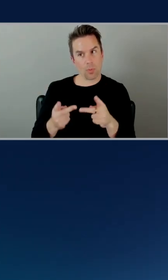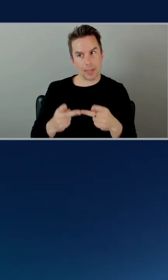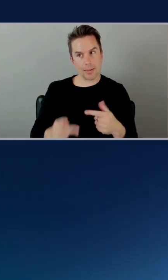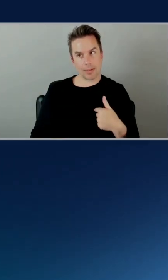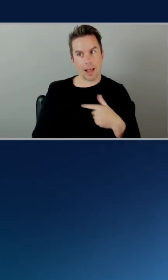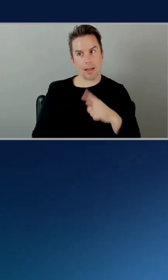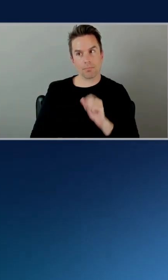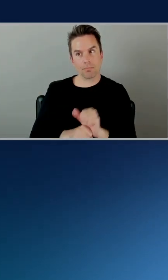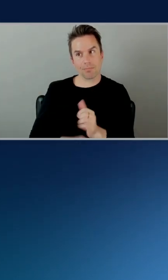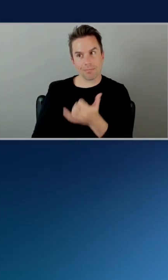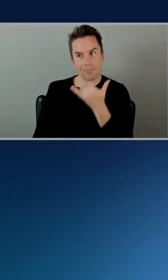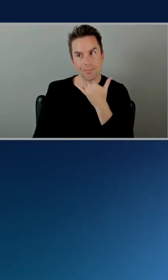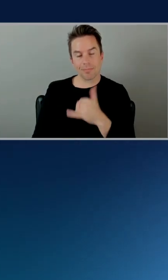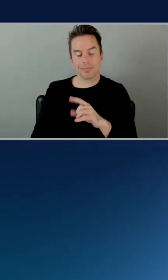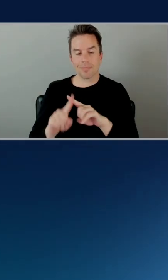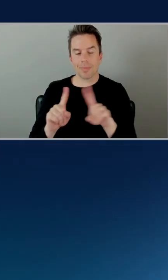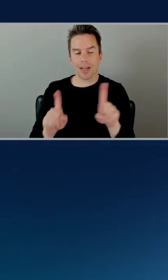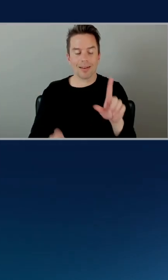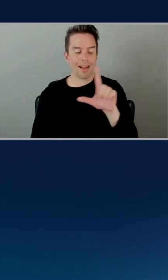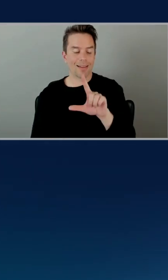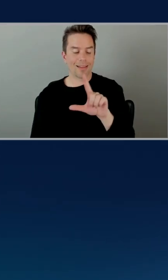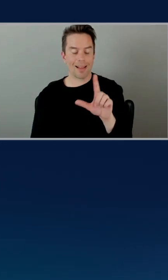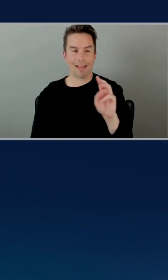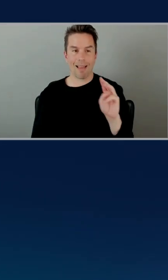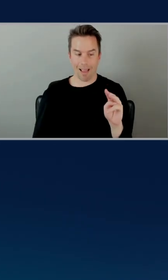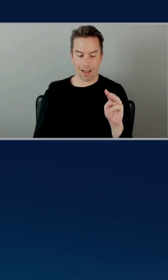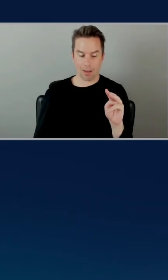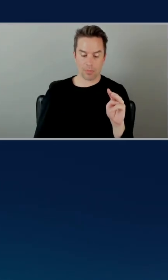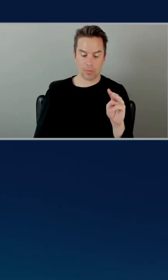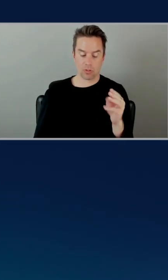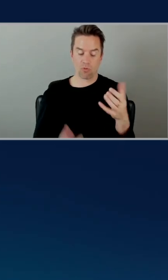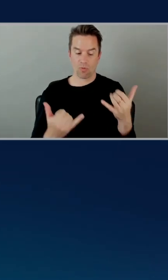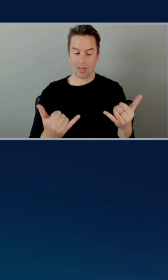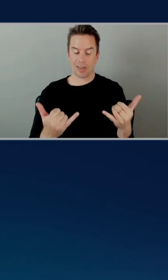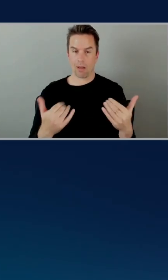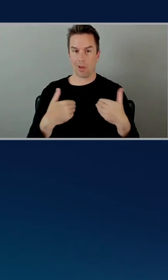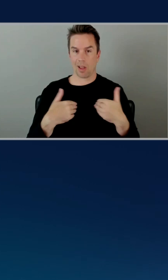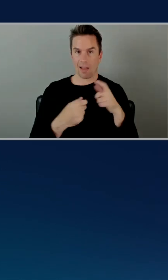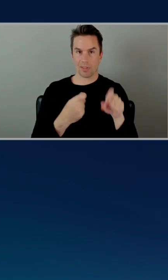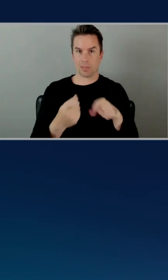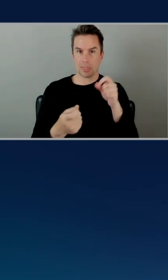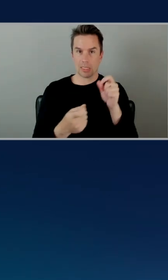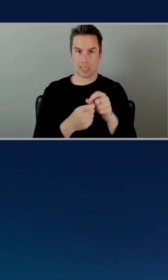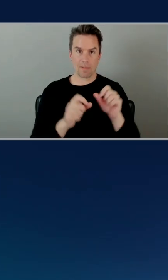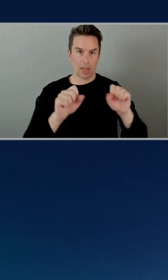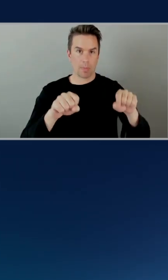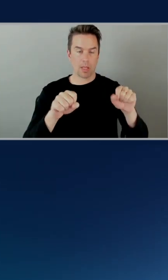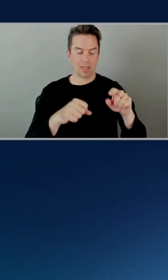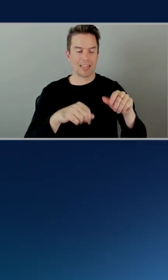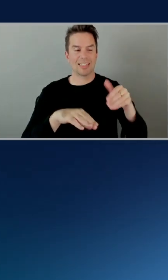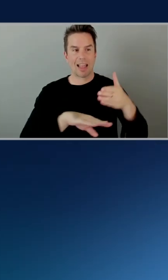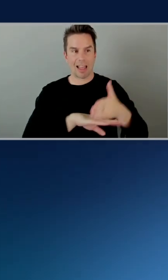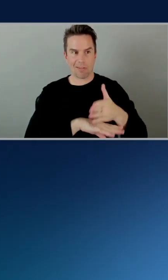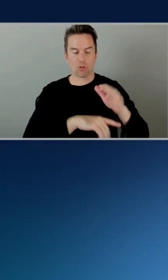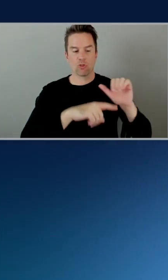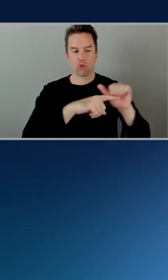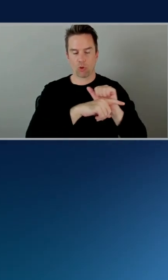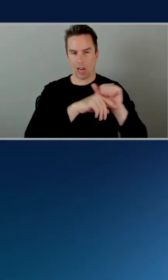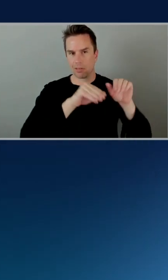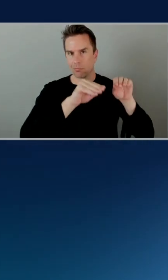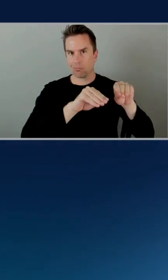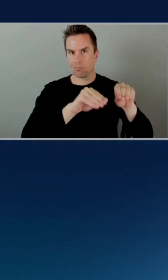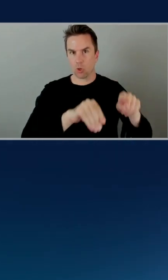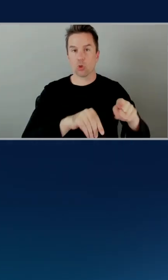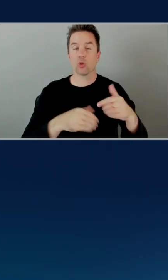LLMs as they stand, they have certain capabilities when they're trained. you have access to those capabilities. Agents